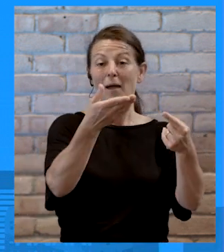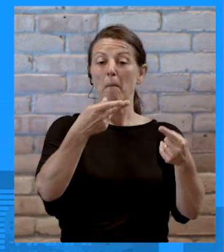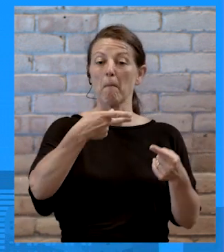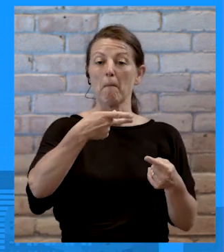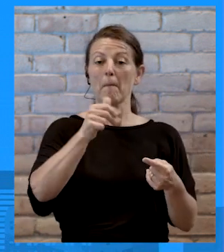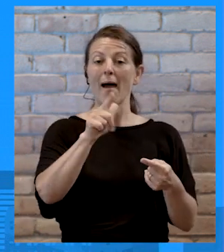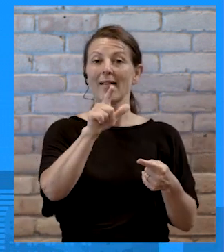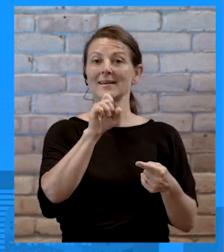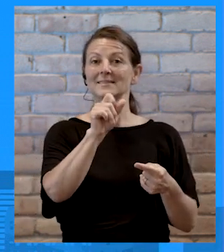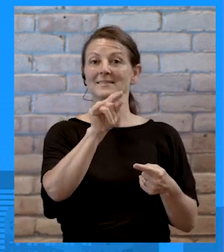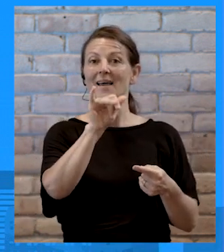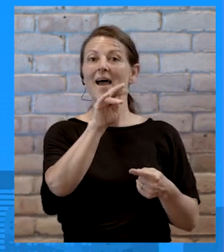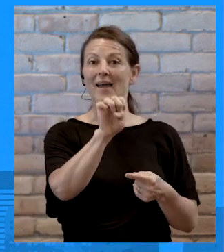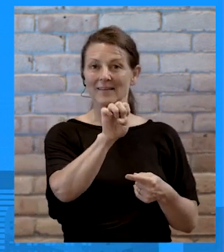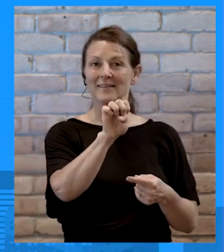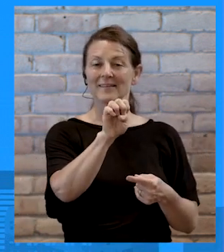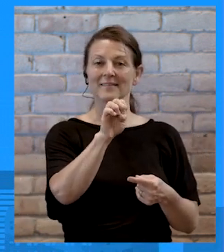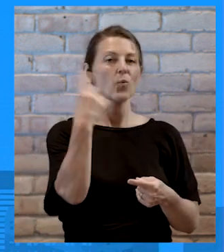from in front.